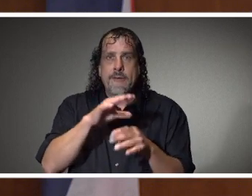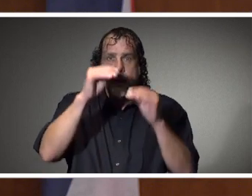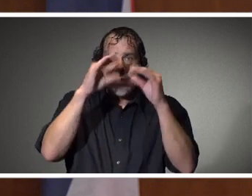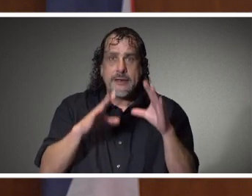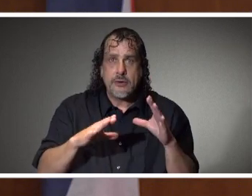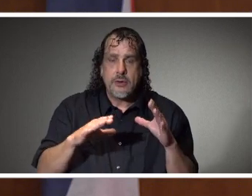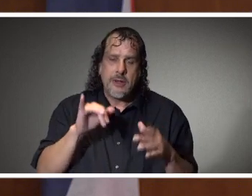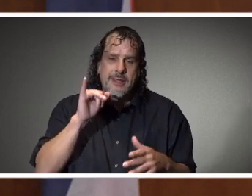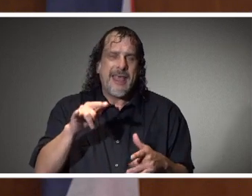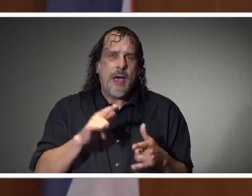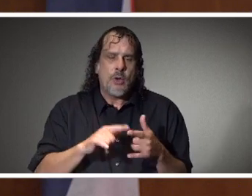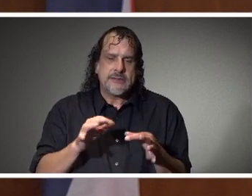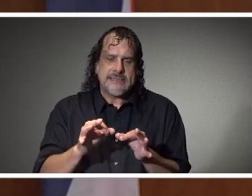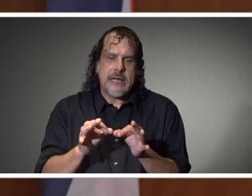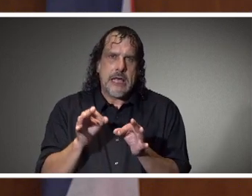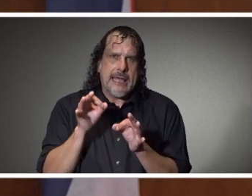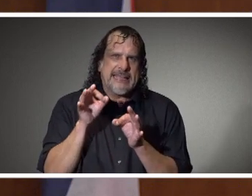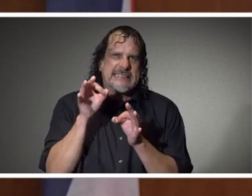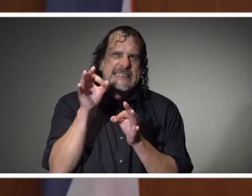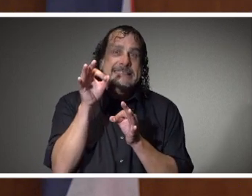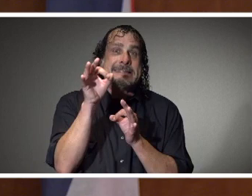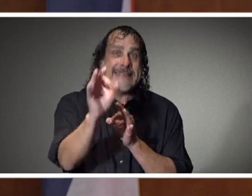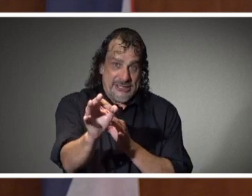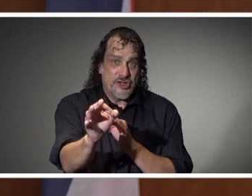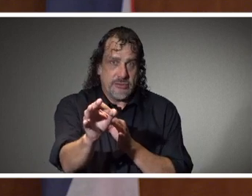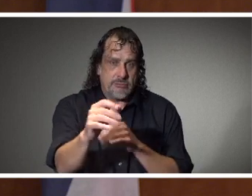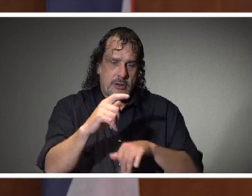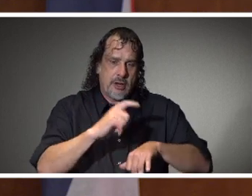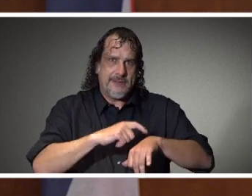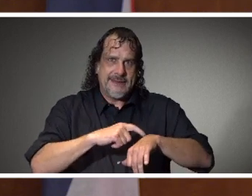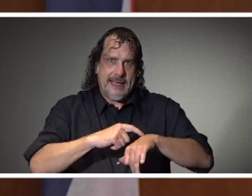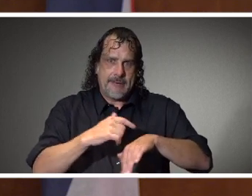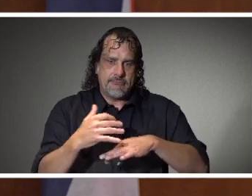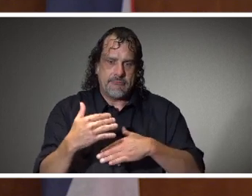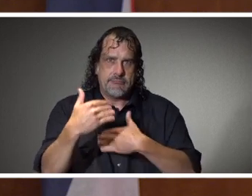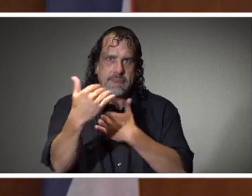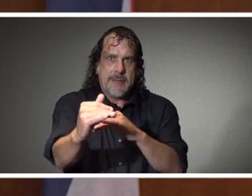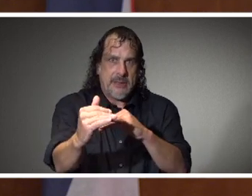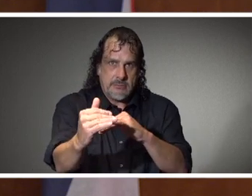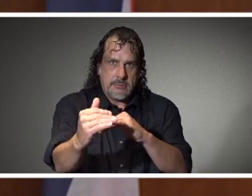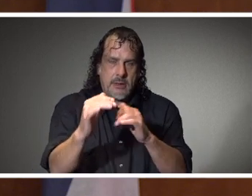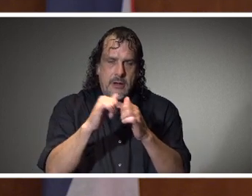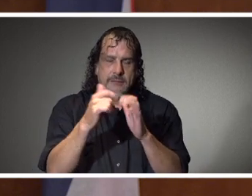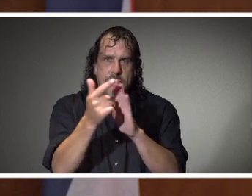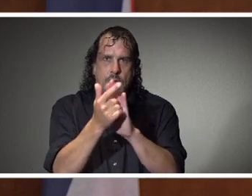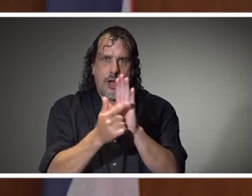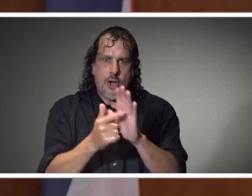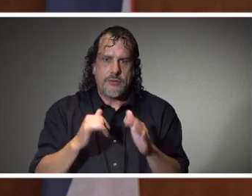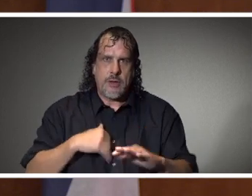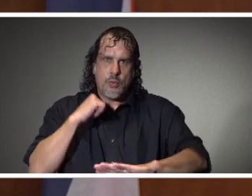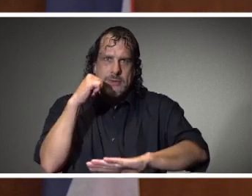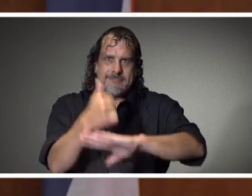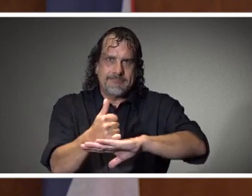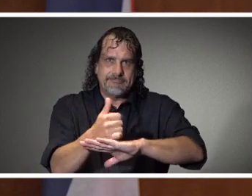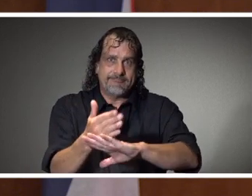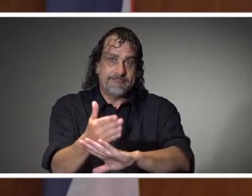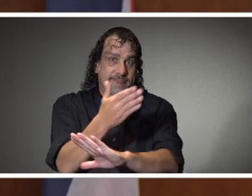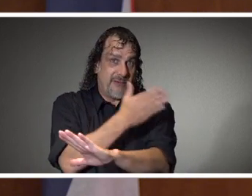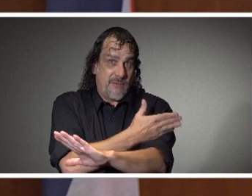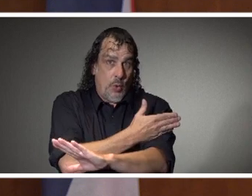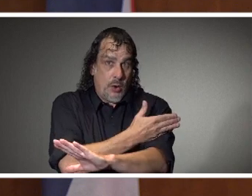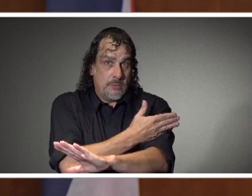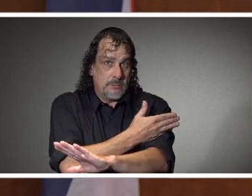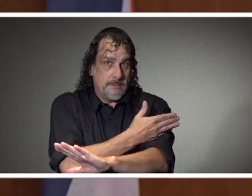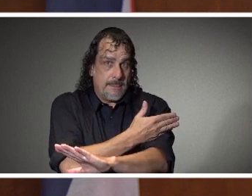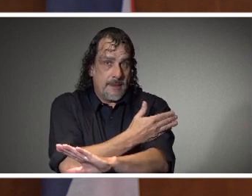really just an extension of the time frame under which those laws that were put in place that came up